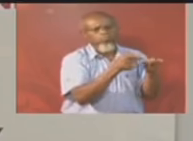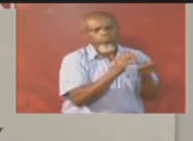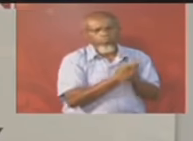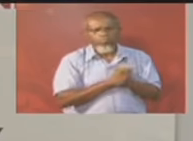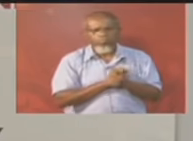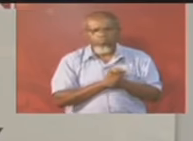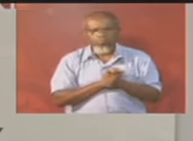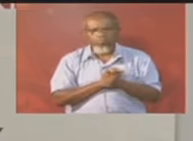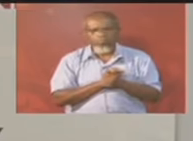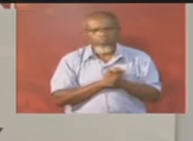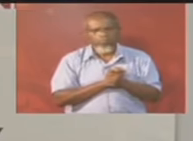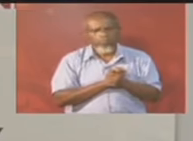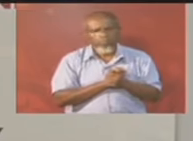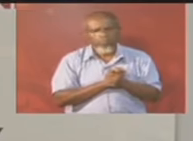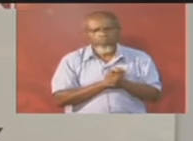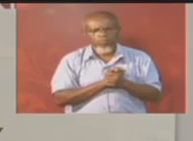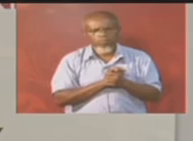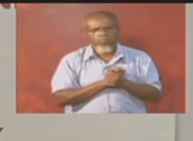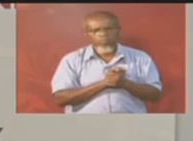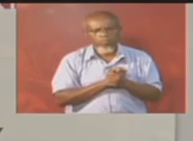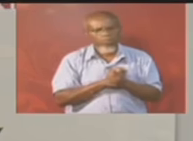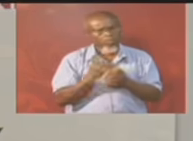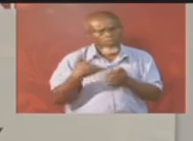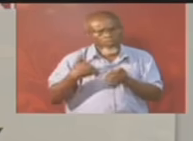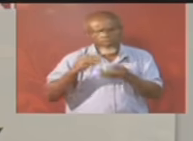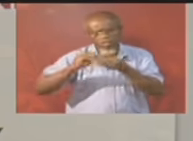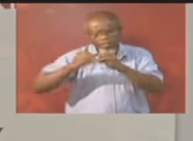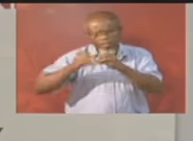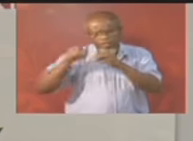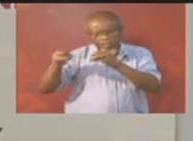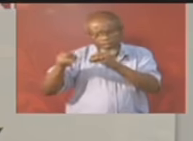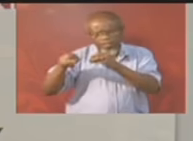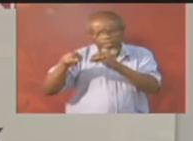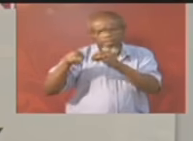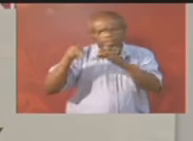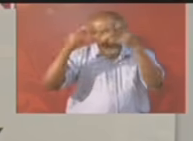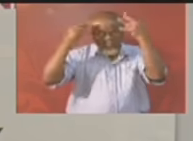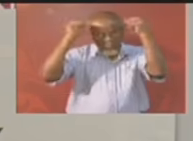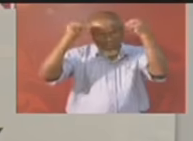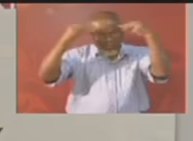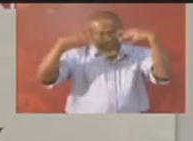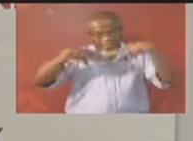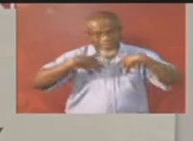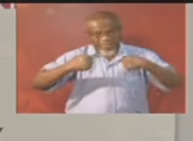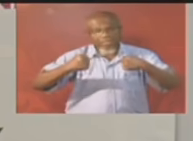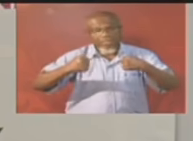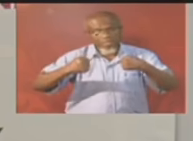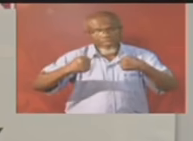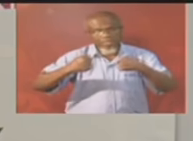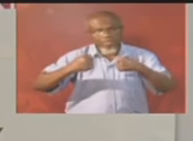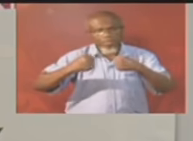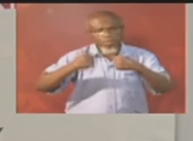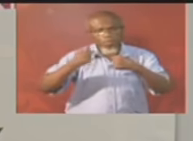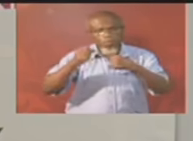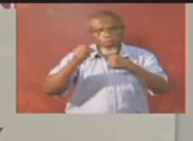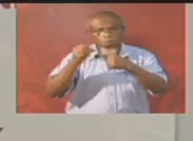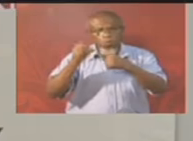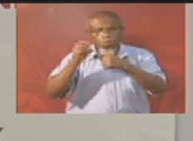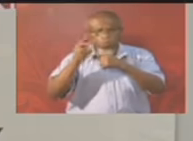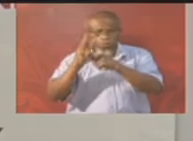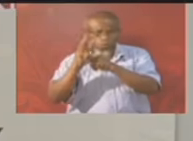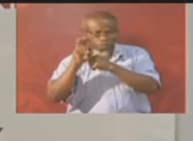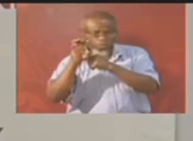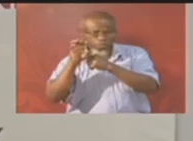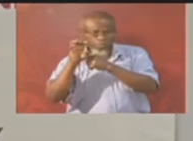those guidelines do exist on the Ministry of Health website, and we would like to have the transmission of that information go beyond the